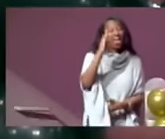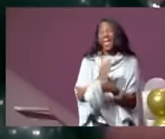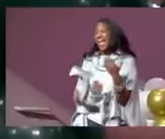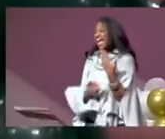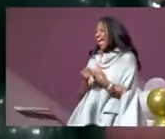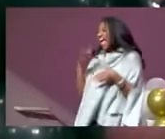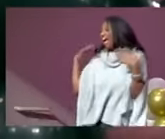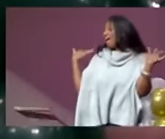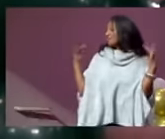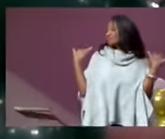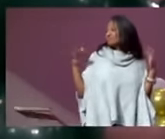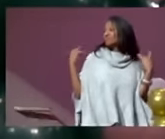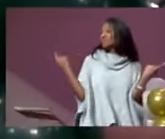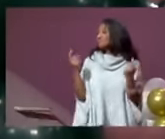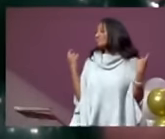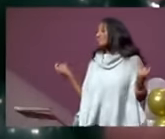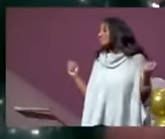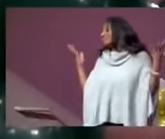shout hallelujah.